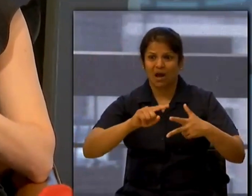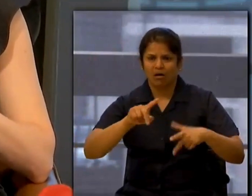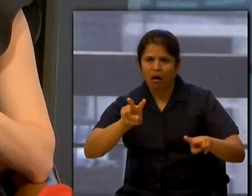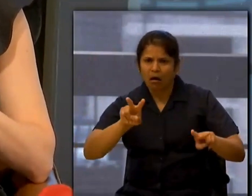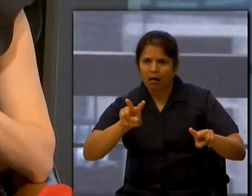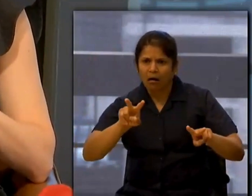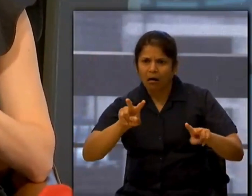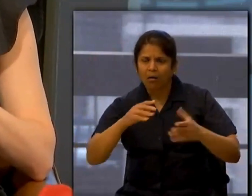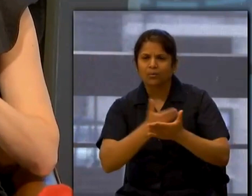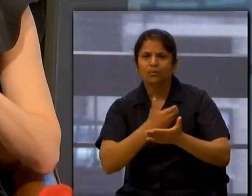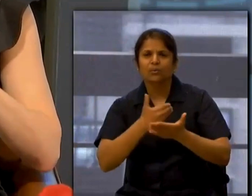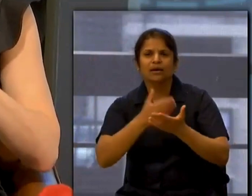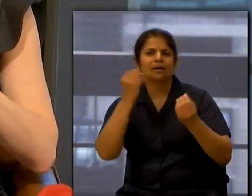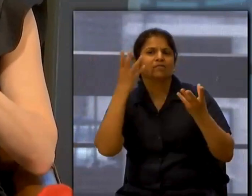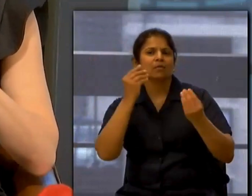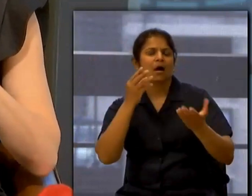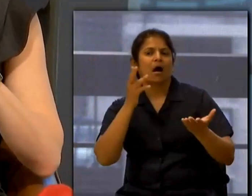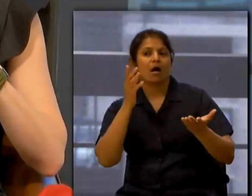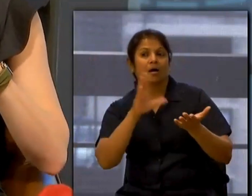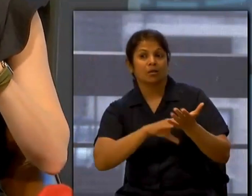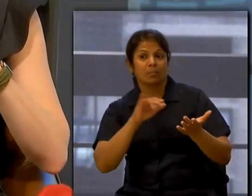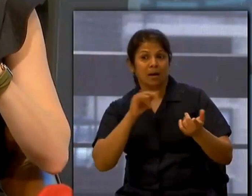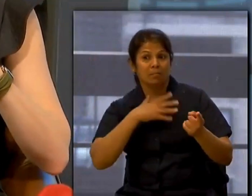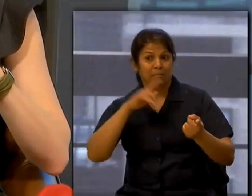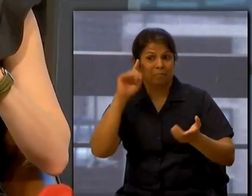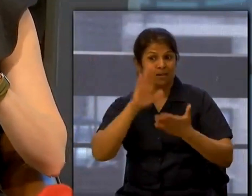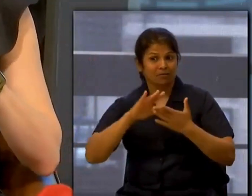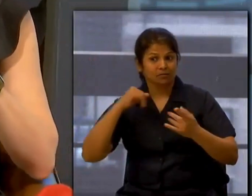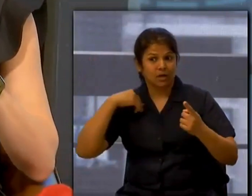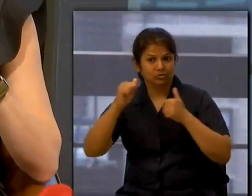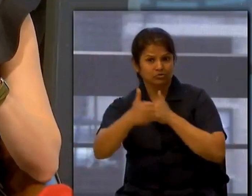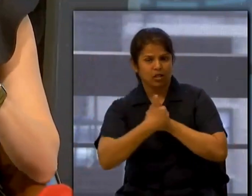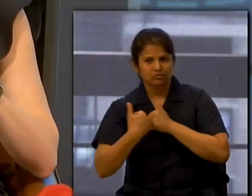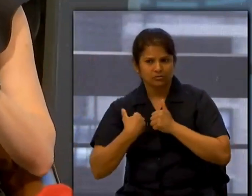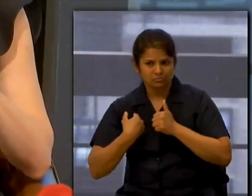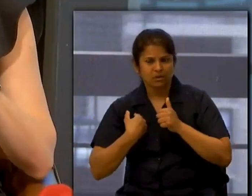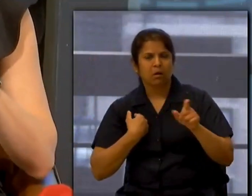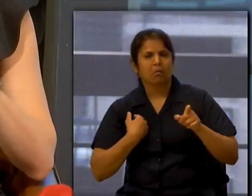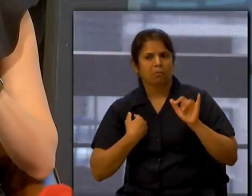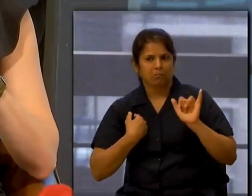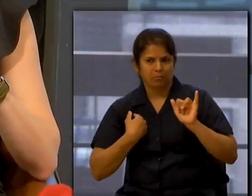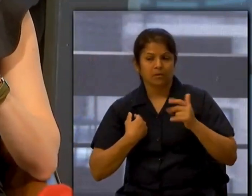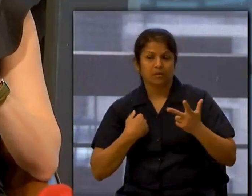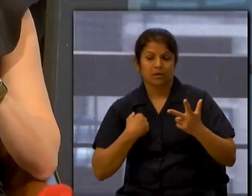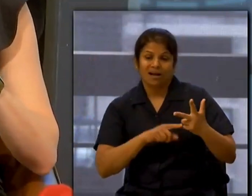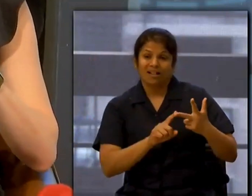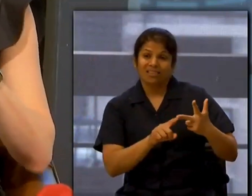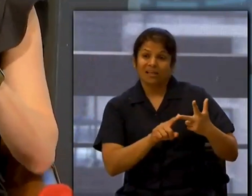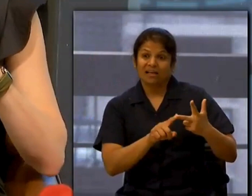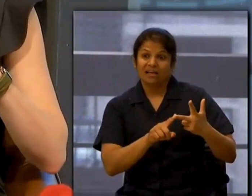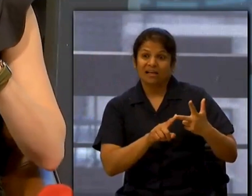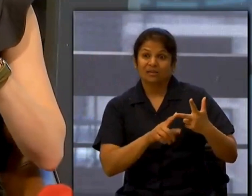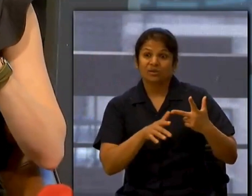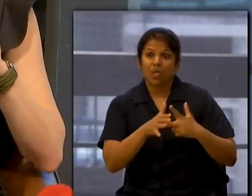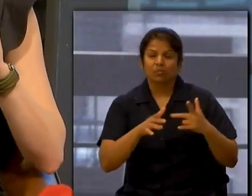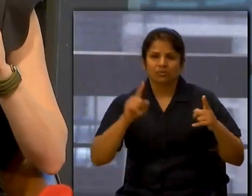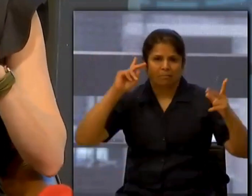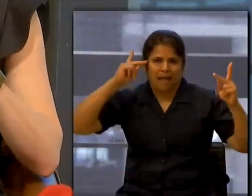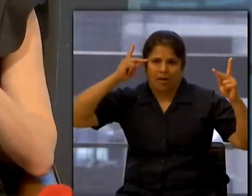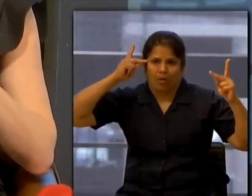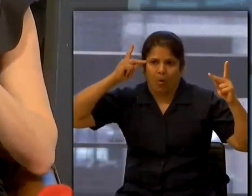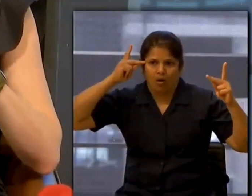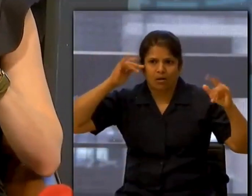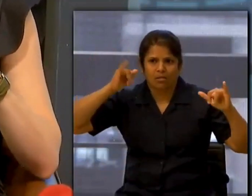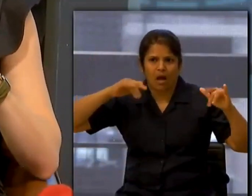challenging some of your worldviews. Beyond that is what they call the zone of panic. So like, oh my gosh, this is changing everything I thought I knew